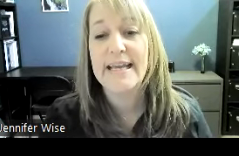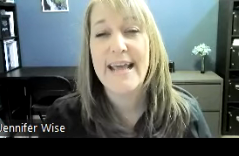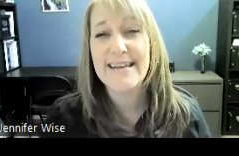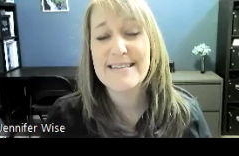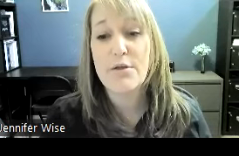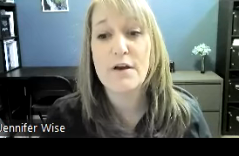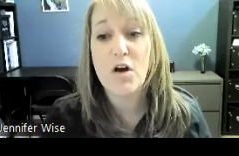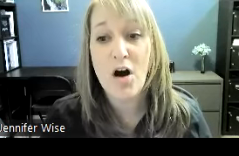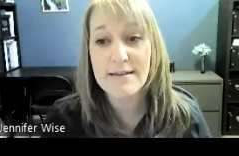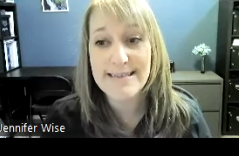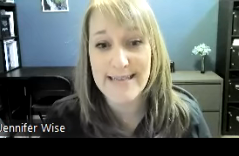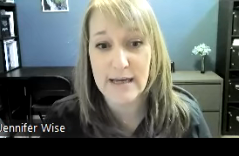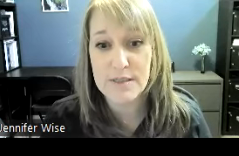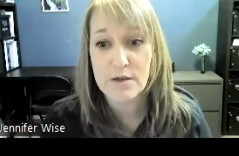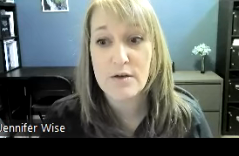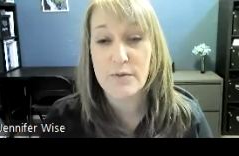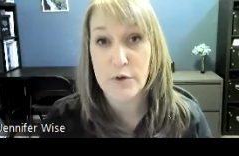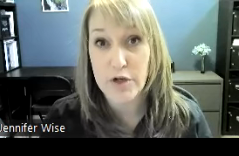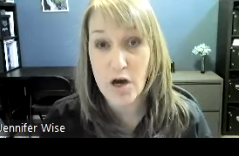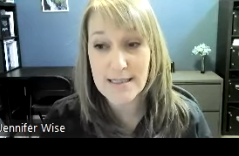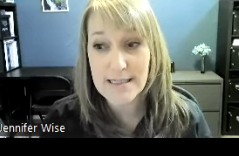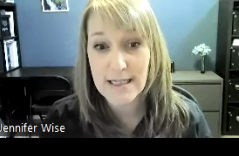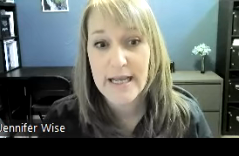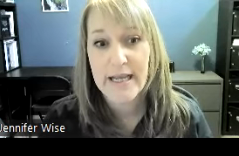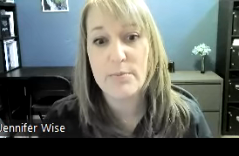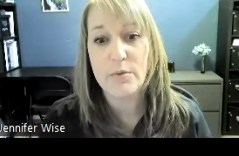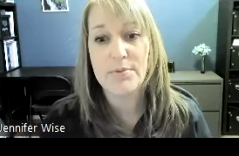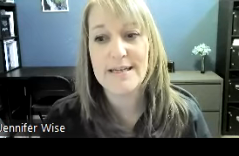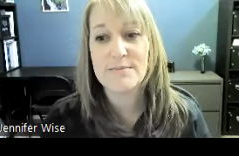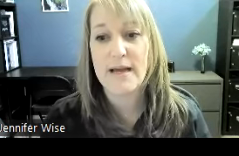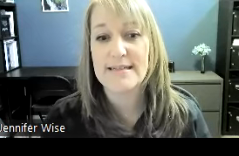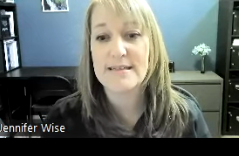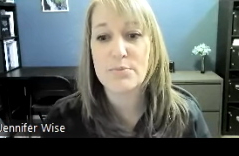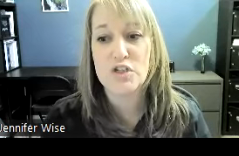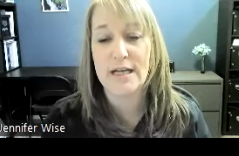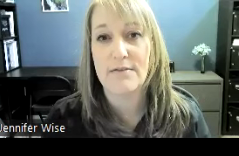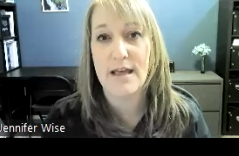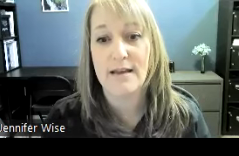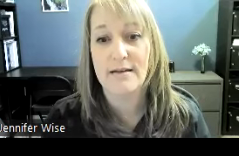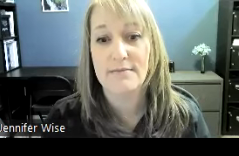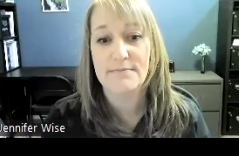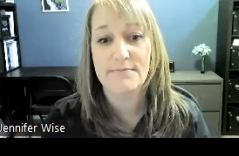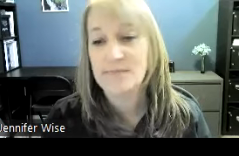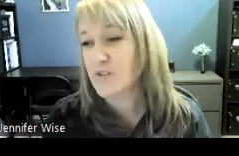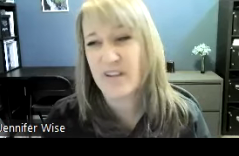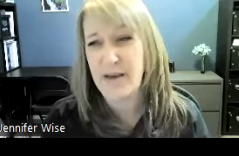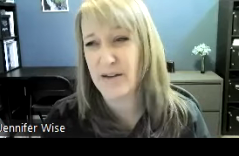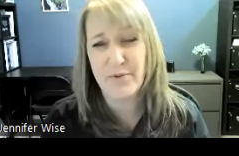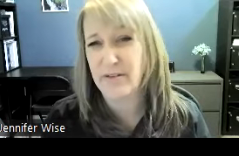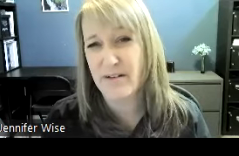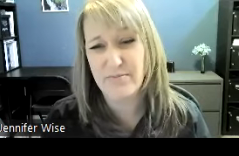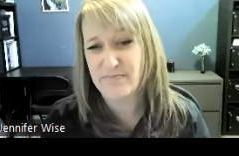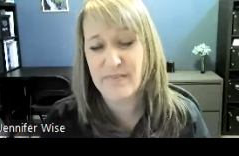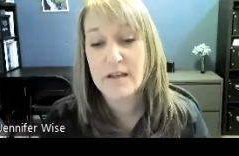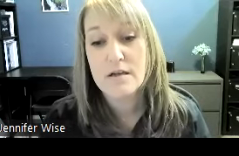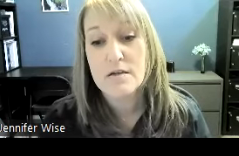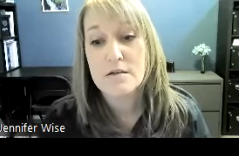In ASL, the concept for not can be replaced by a simple shake of the head. So like back and